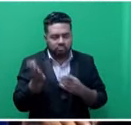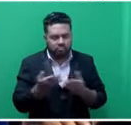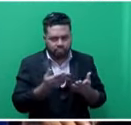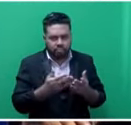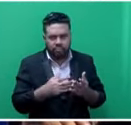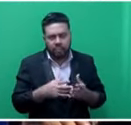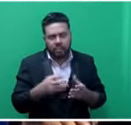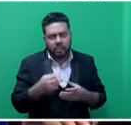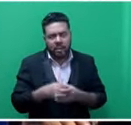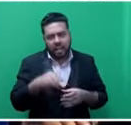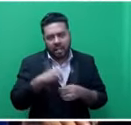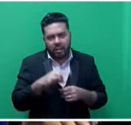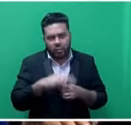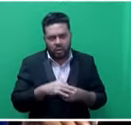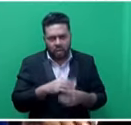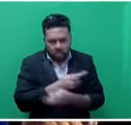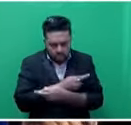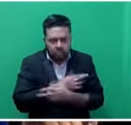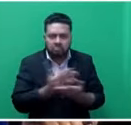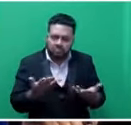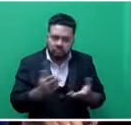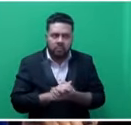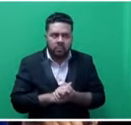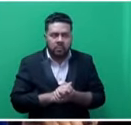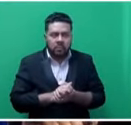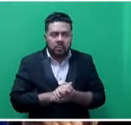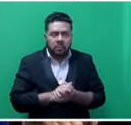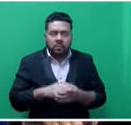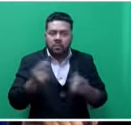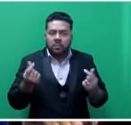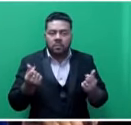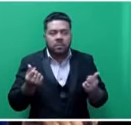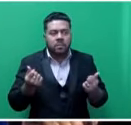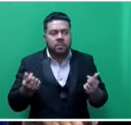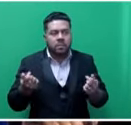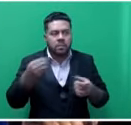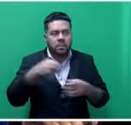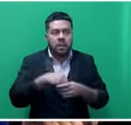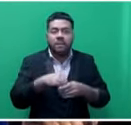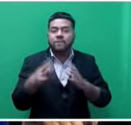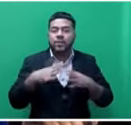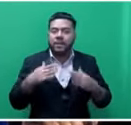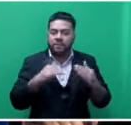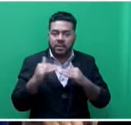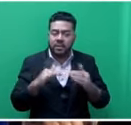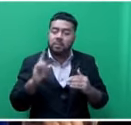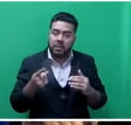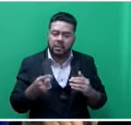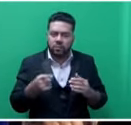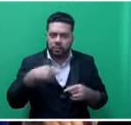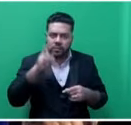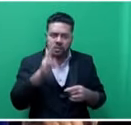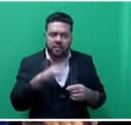electoral integrity, Mr. Speaker, sir. It is easy to label any process free and fair, but we notice